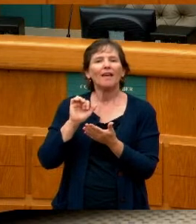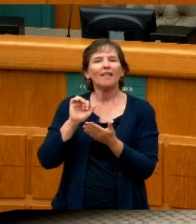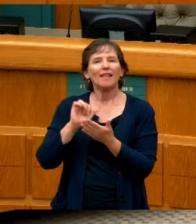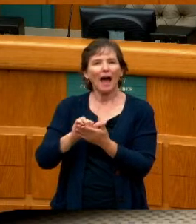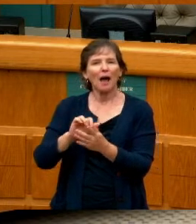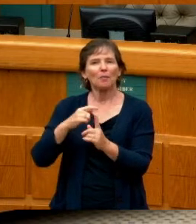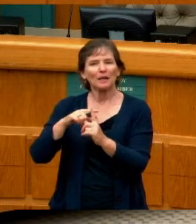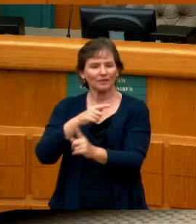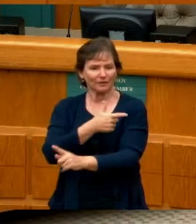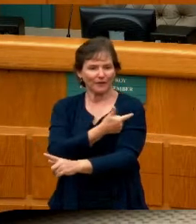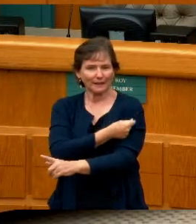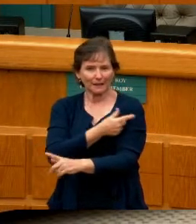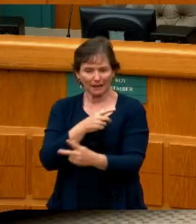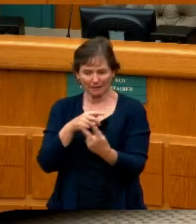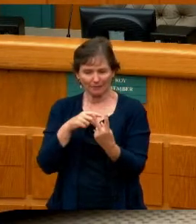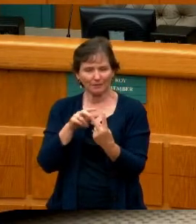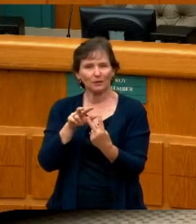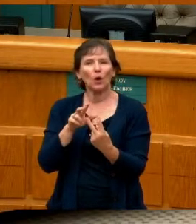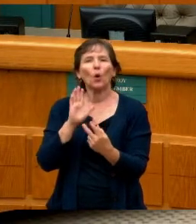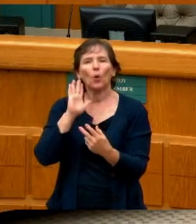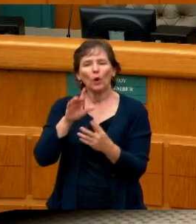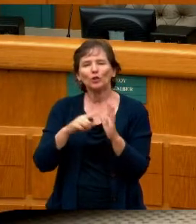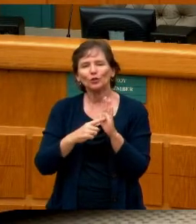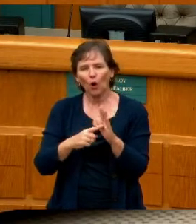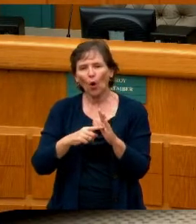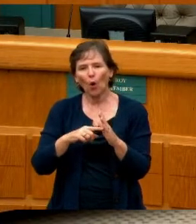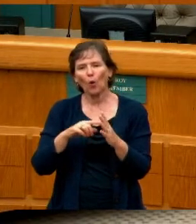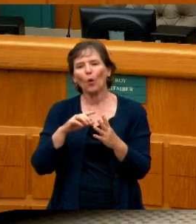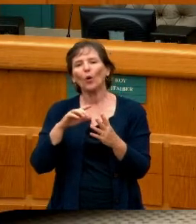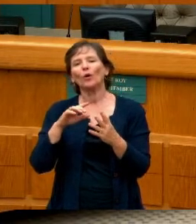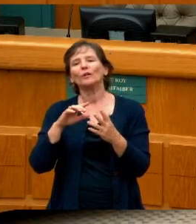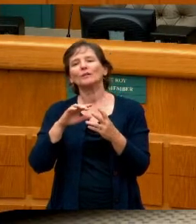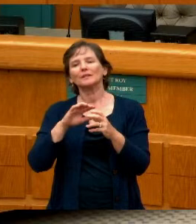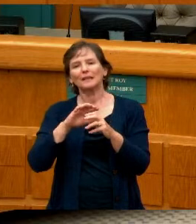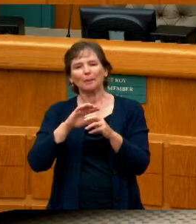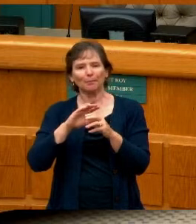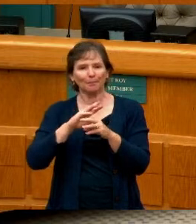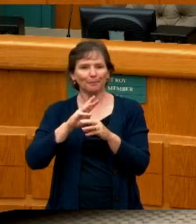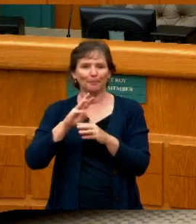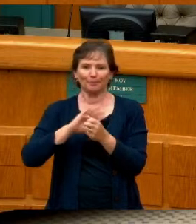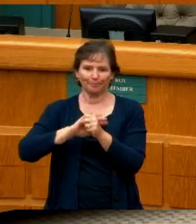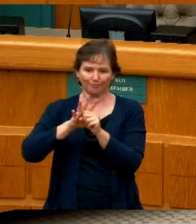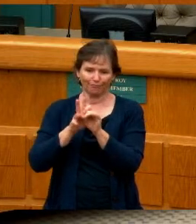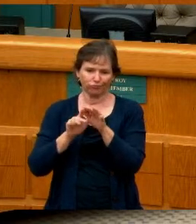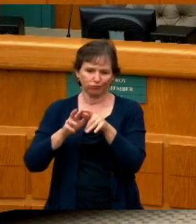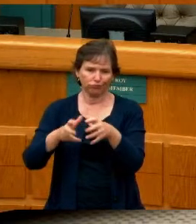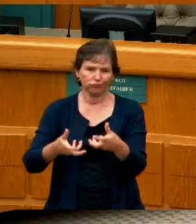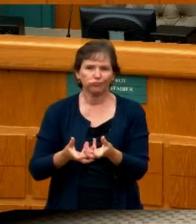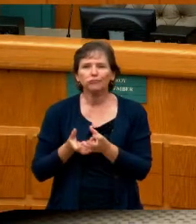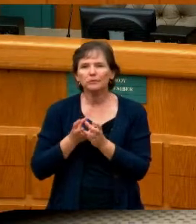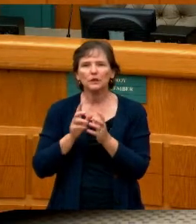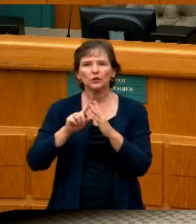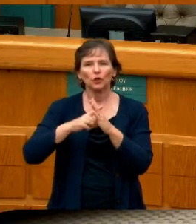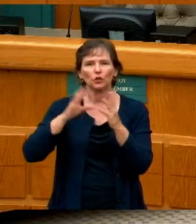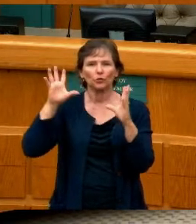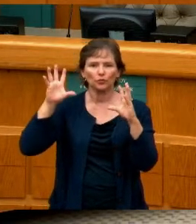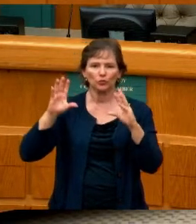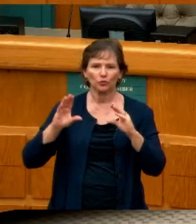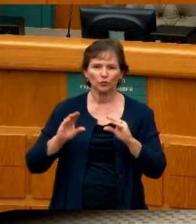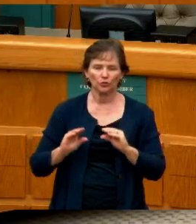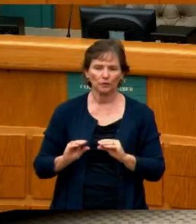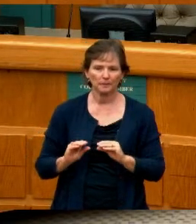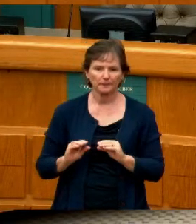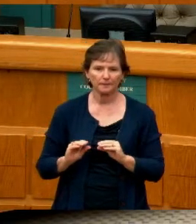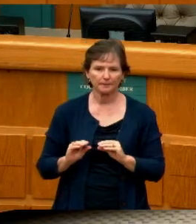doses, will be the most effective way of ending this pandemic. The COVID-19 virus will become another virus, like